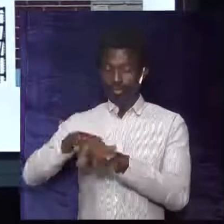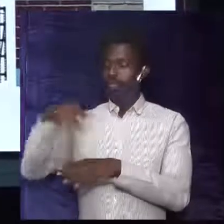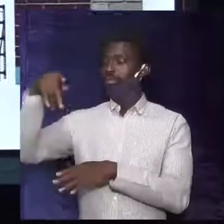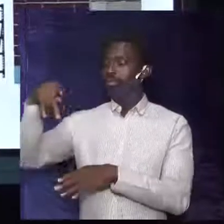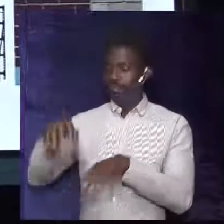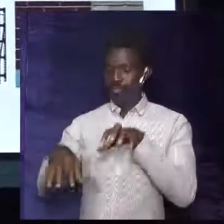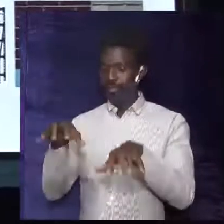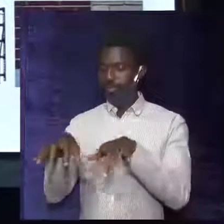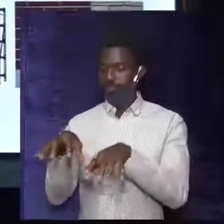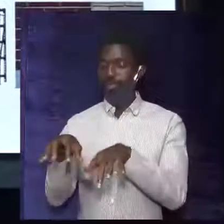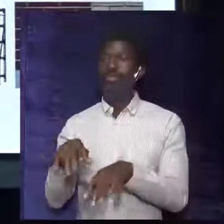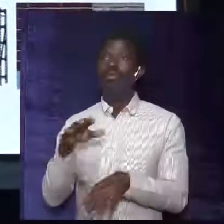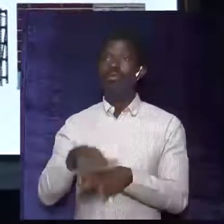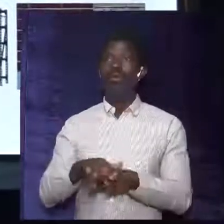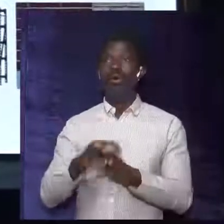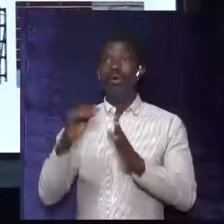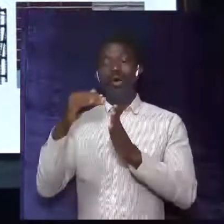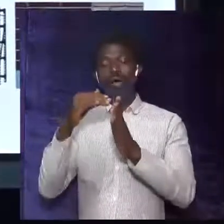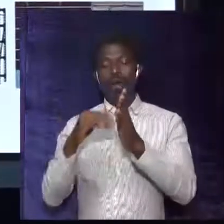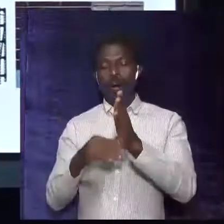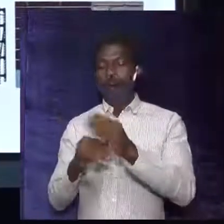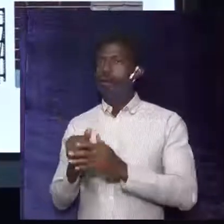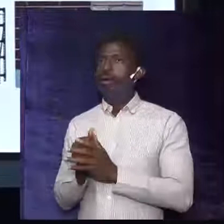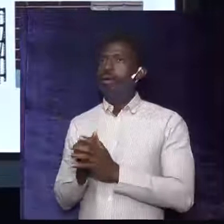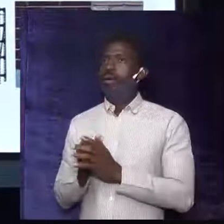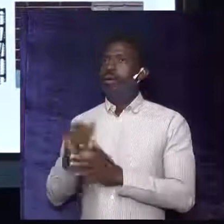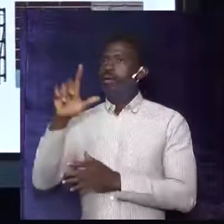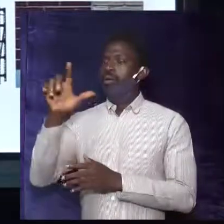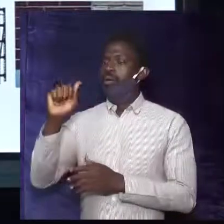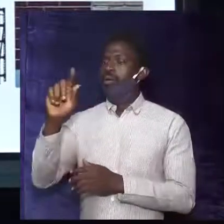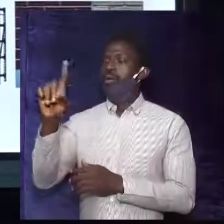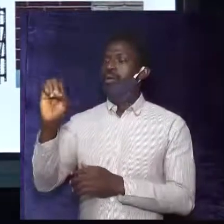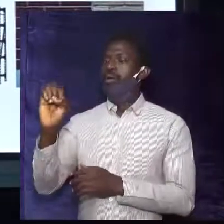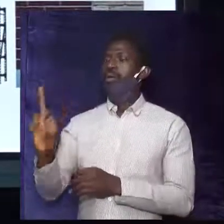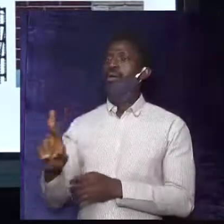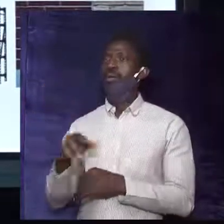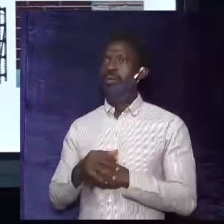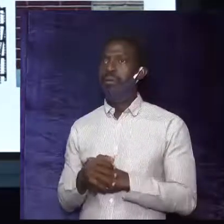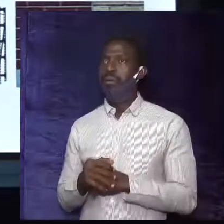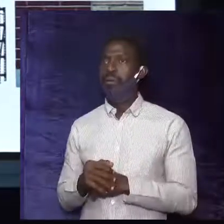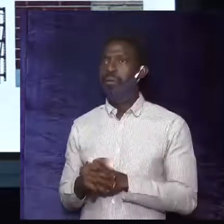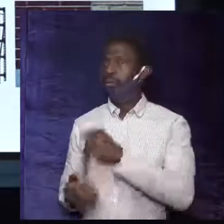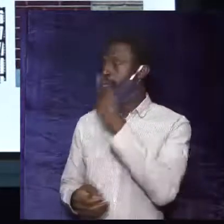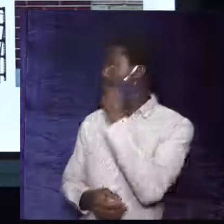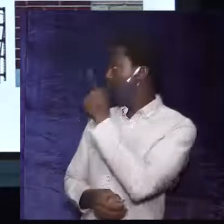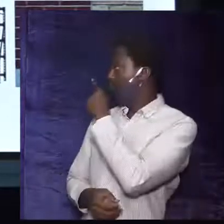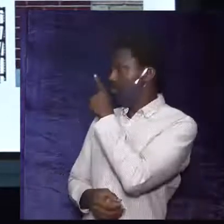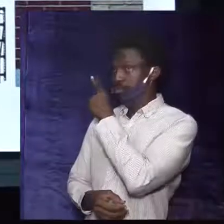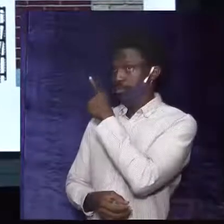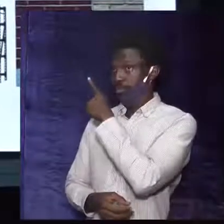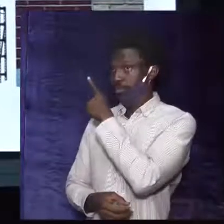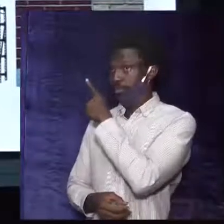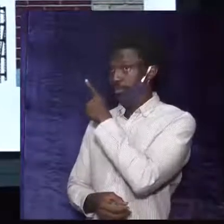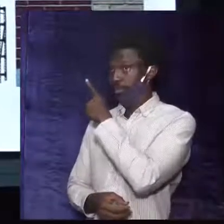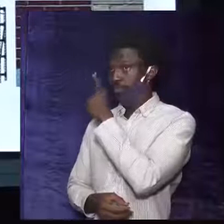on the piano, on the ladder. I'll show you the parallel lines here. These are parallel. You find